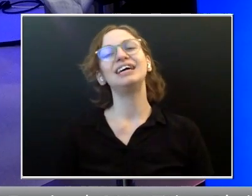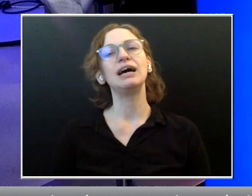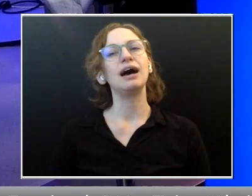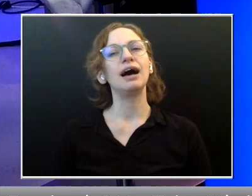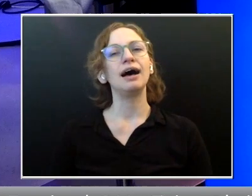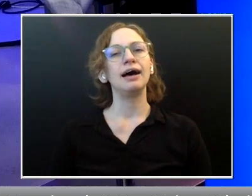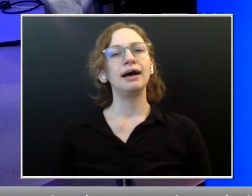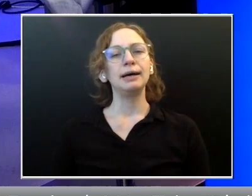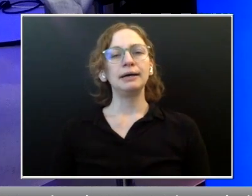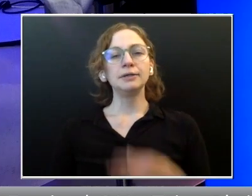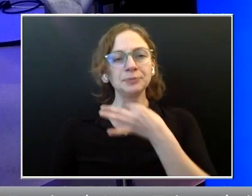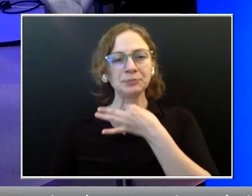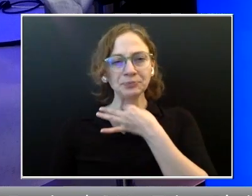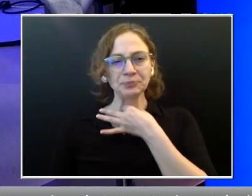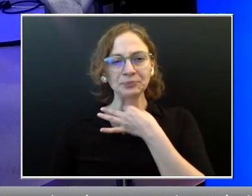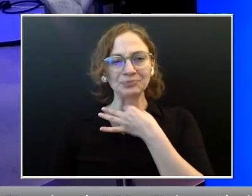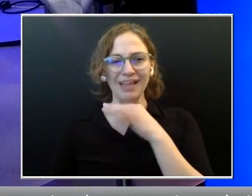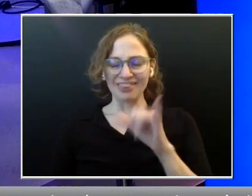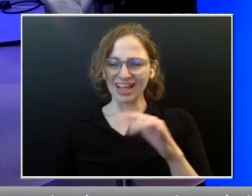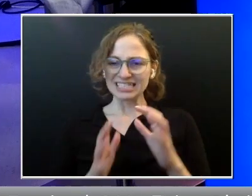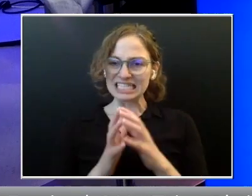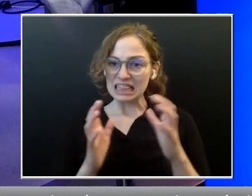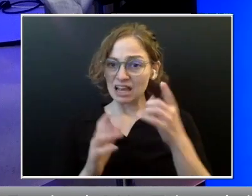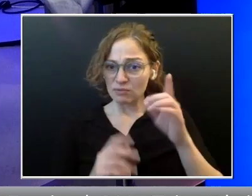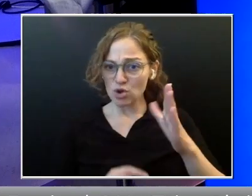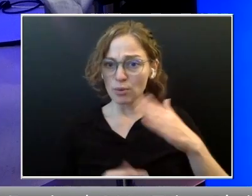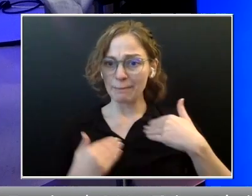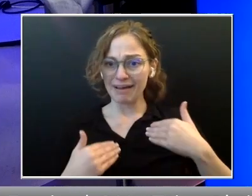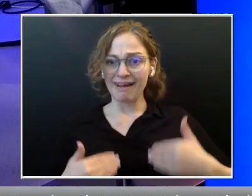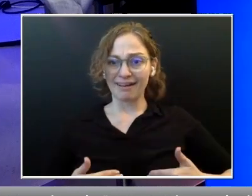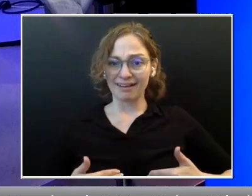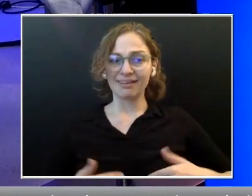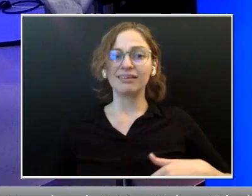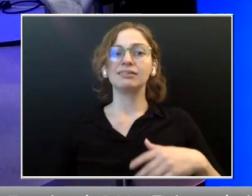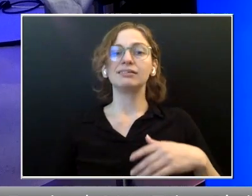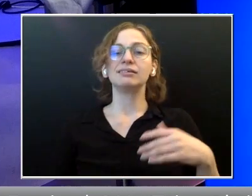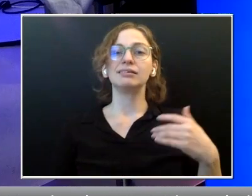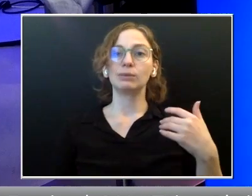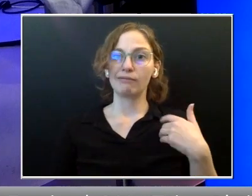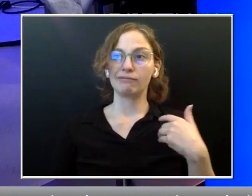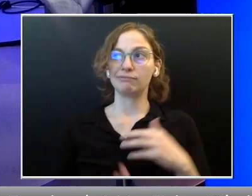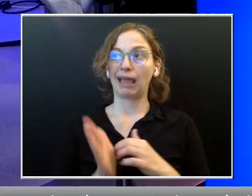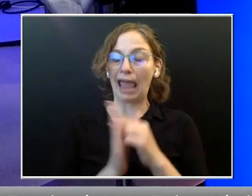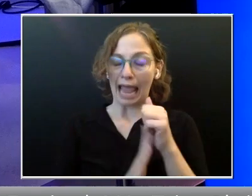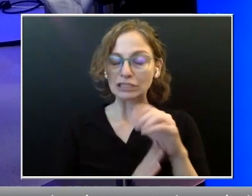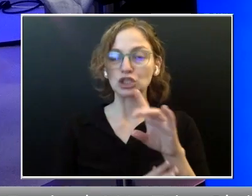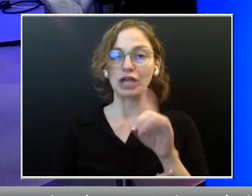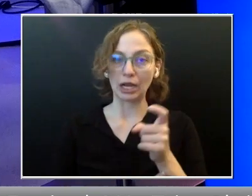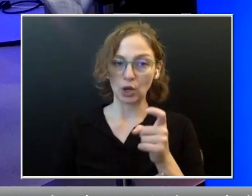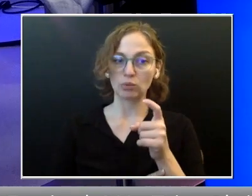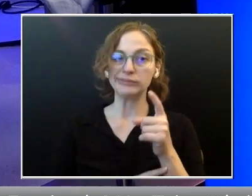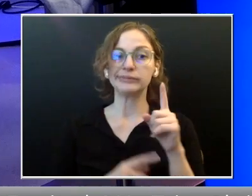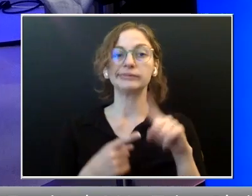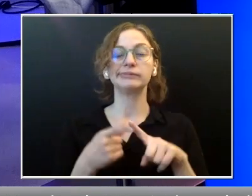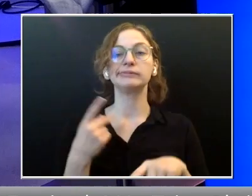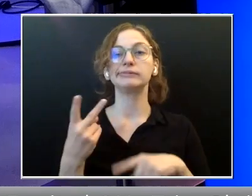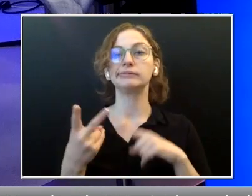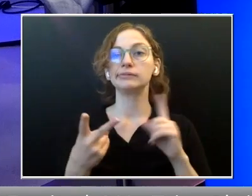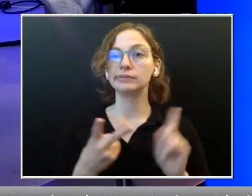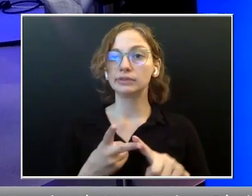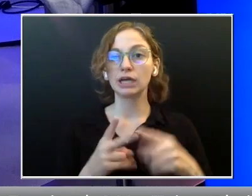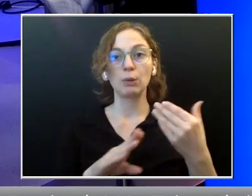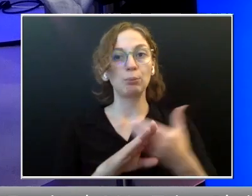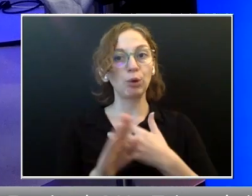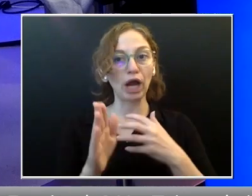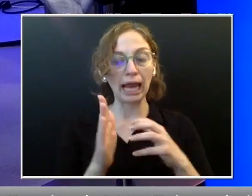a lot for your body to take. You've got a cancer diagnosis, then you're diagnosed with precancerous cells in your uterus, you have a